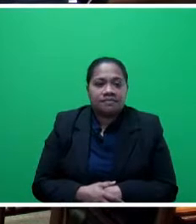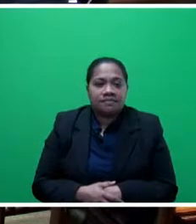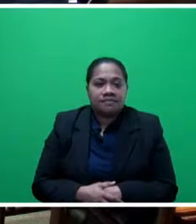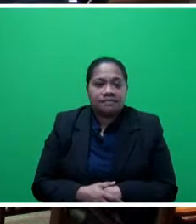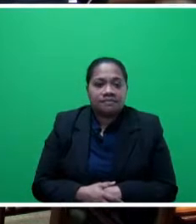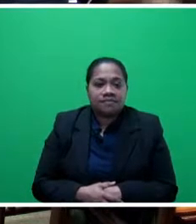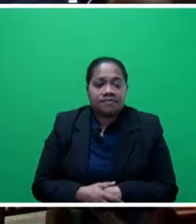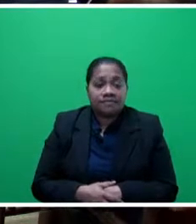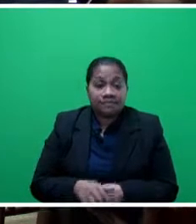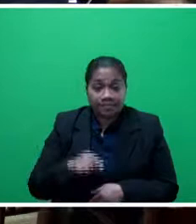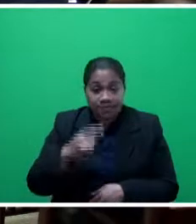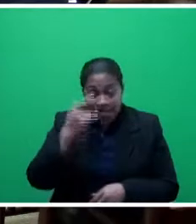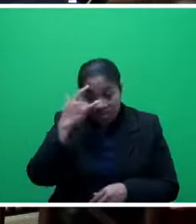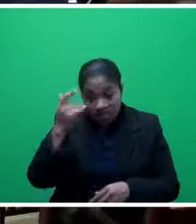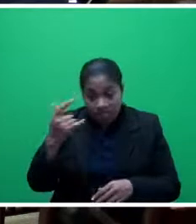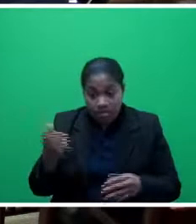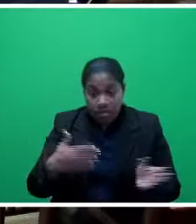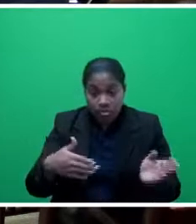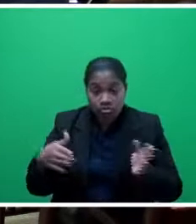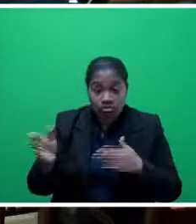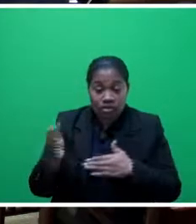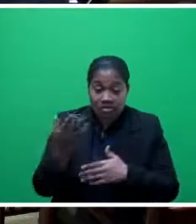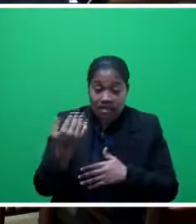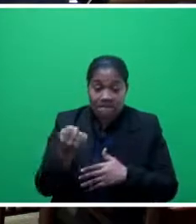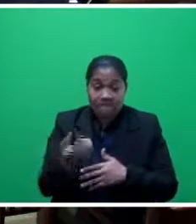The motion that is before the House is